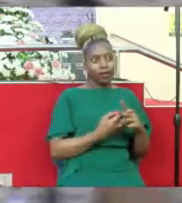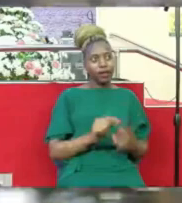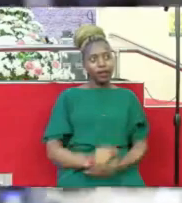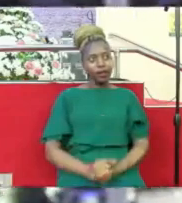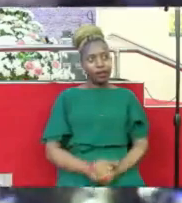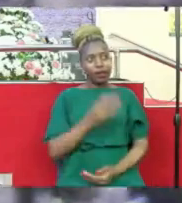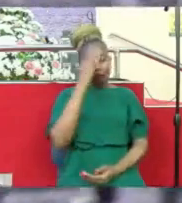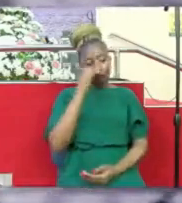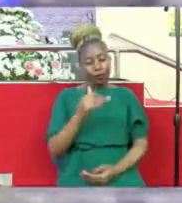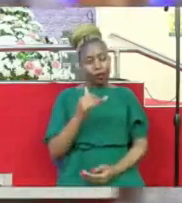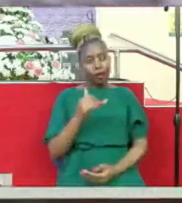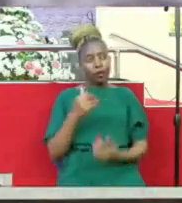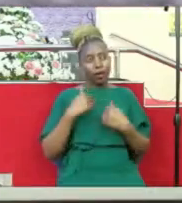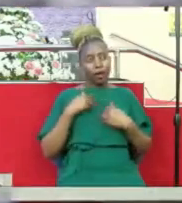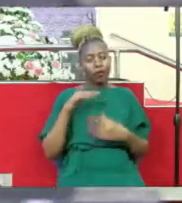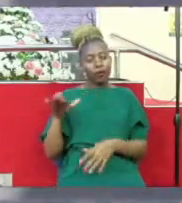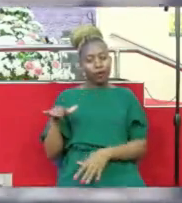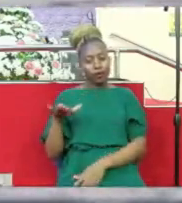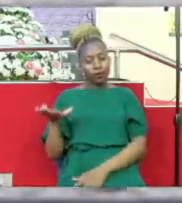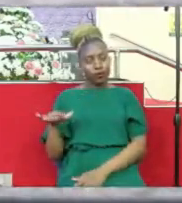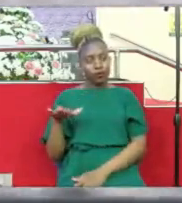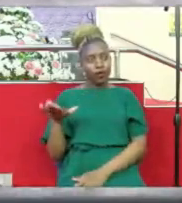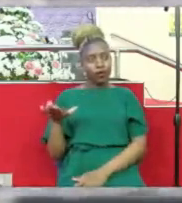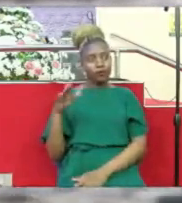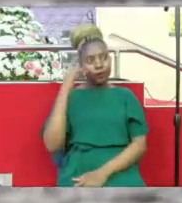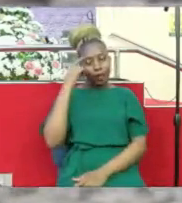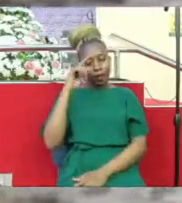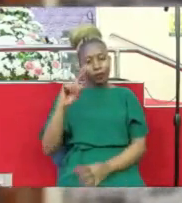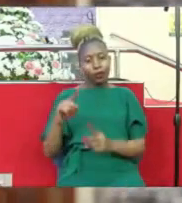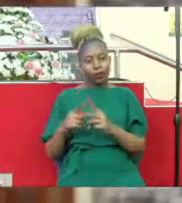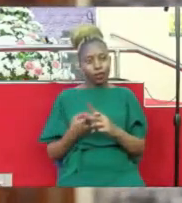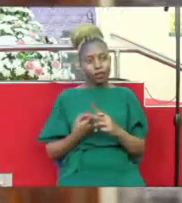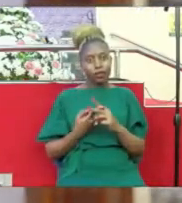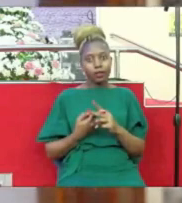Because there's an atmosphere for a Genesis.